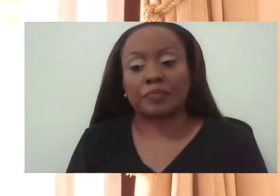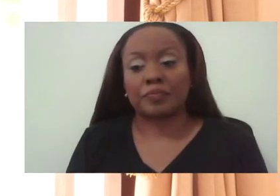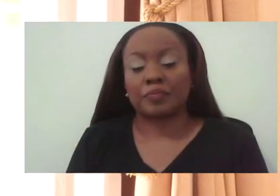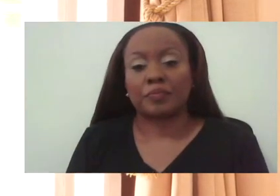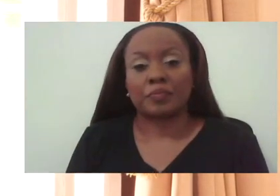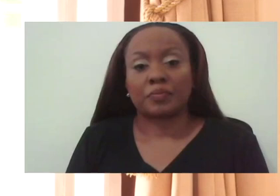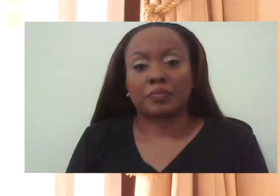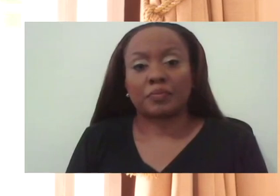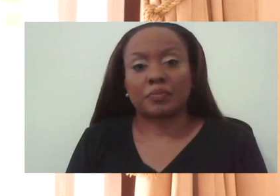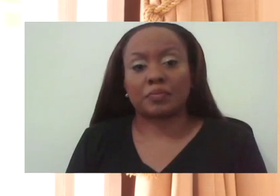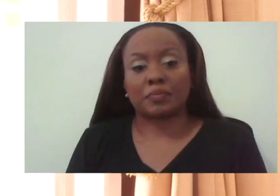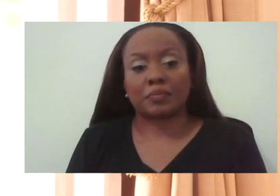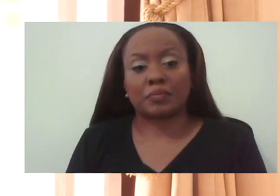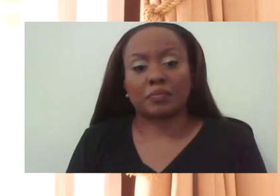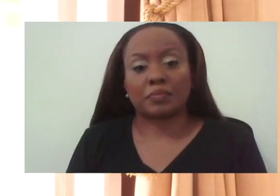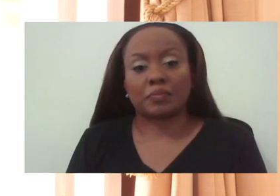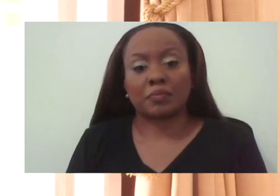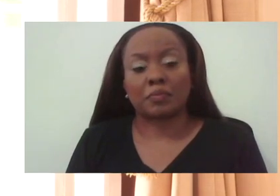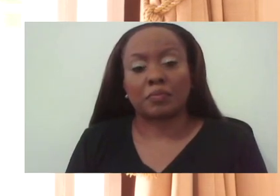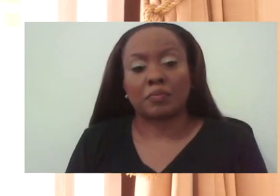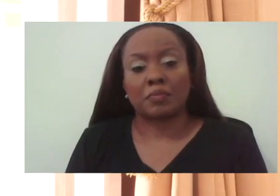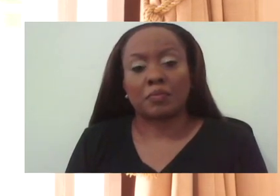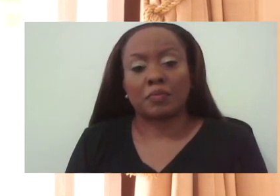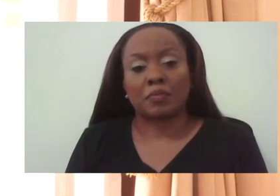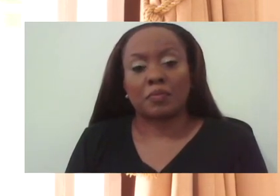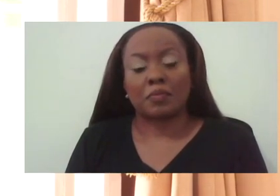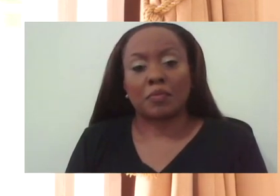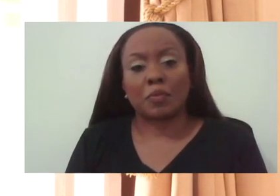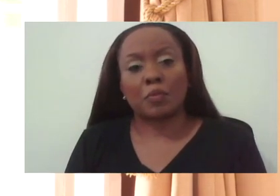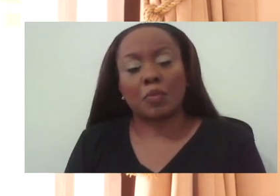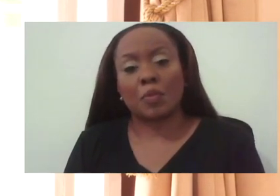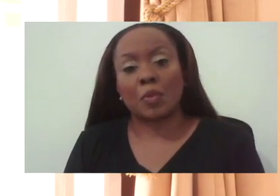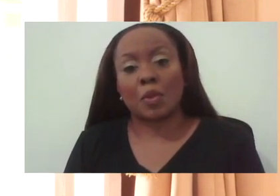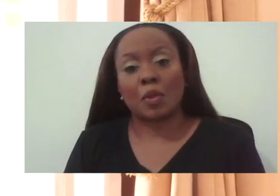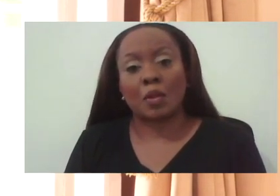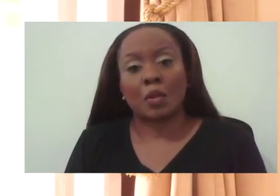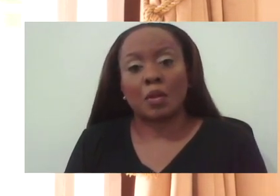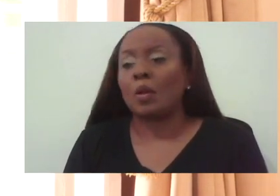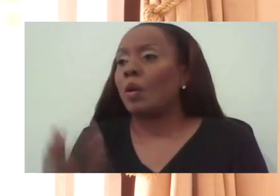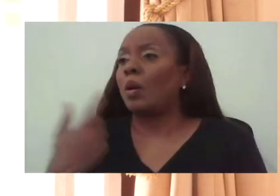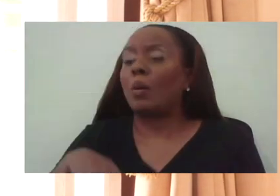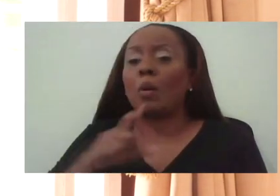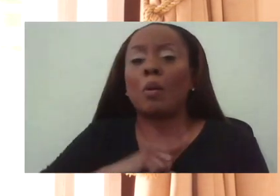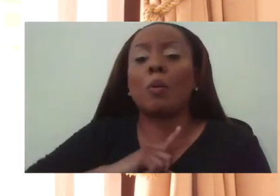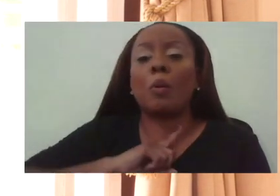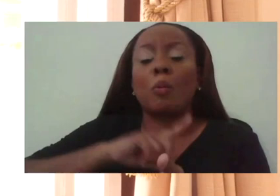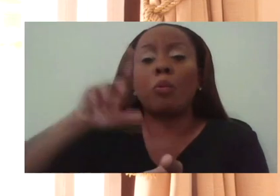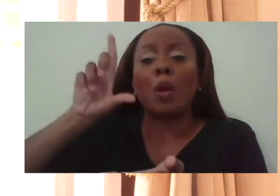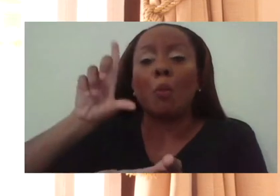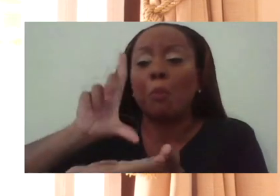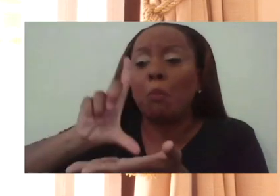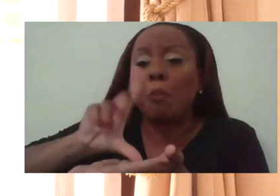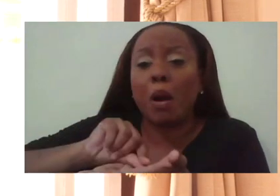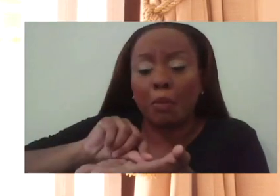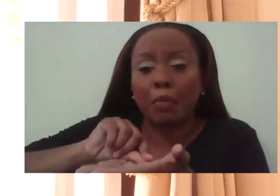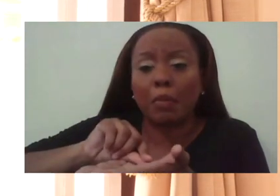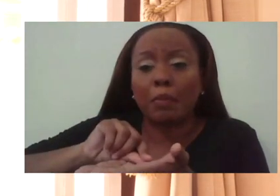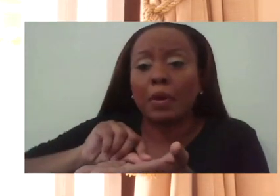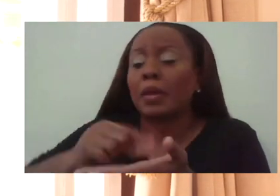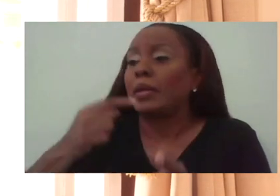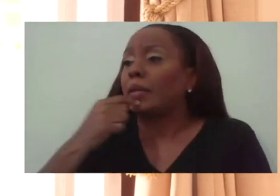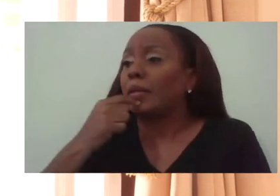that individuals who have died so far have been unvaccinated. There's generally